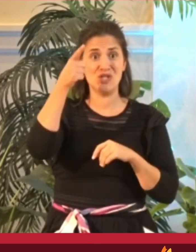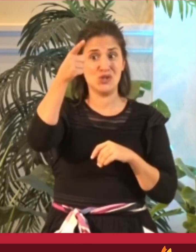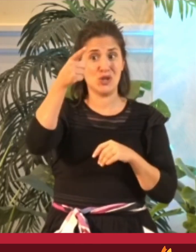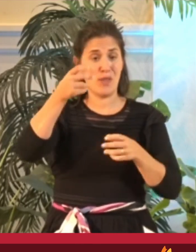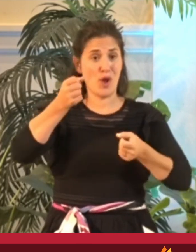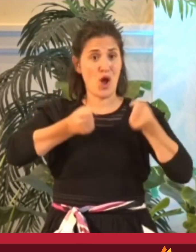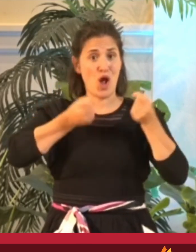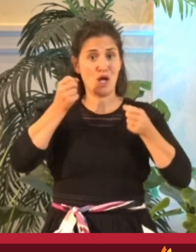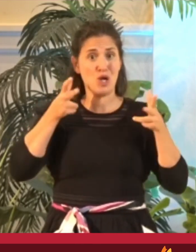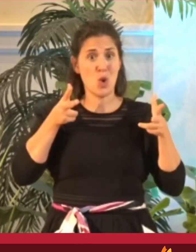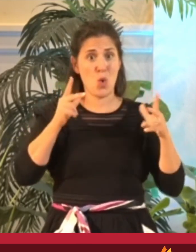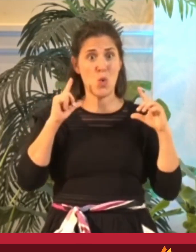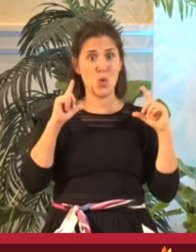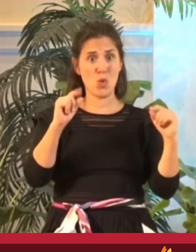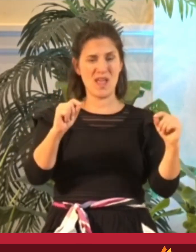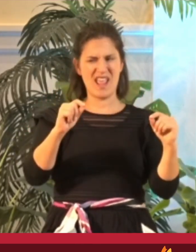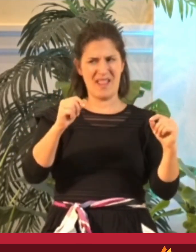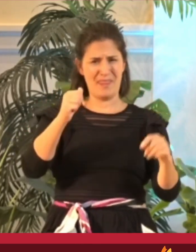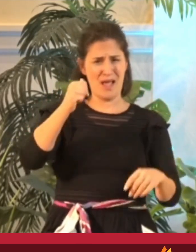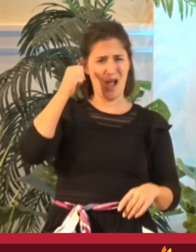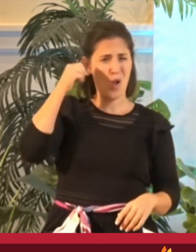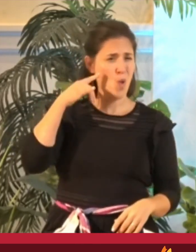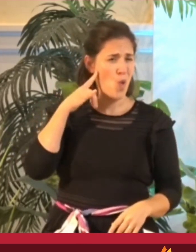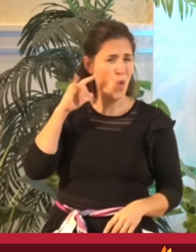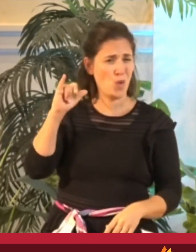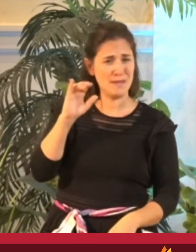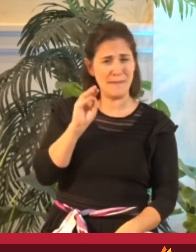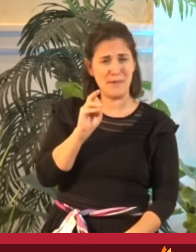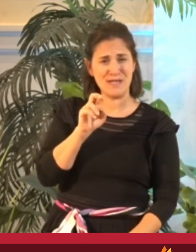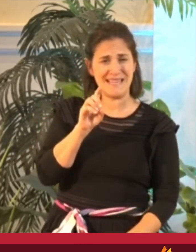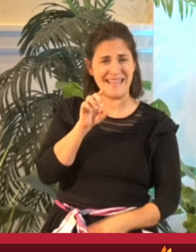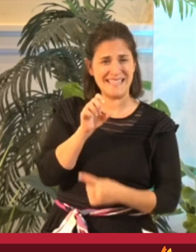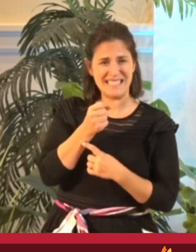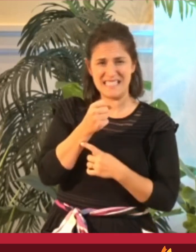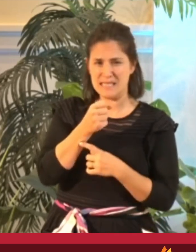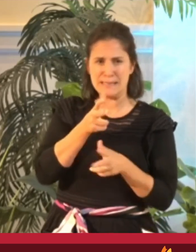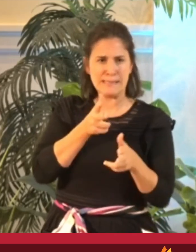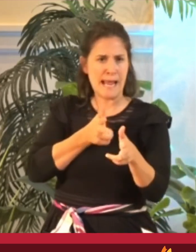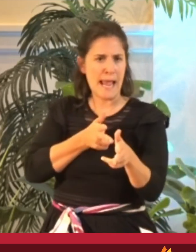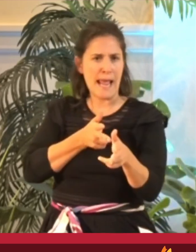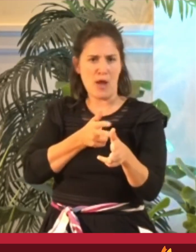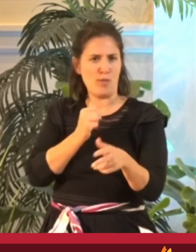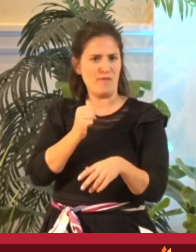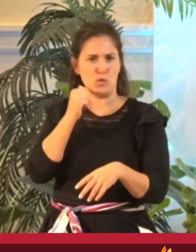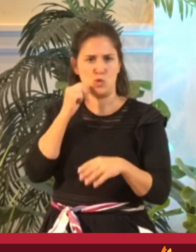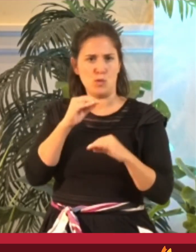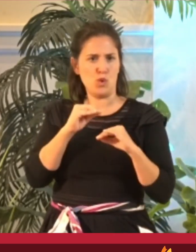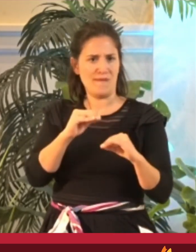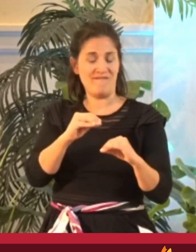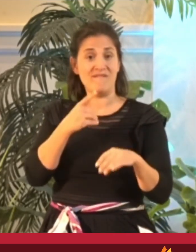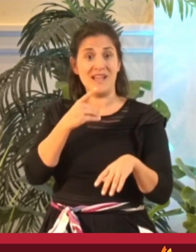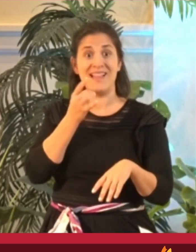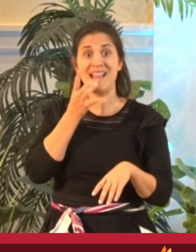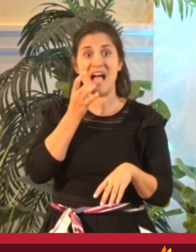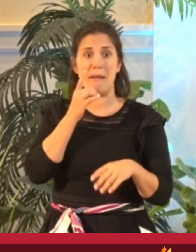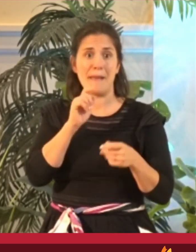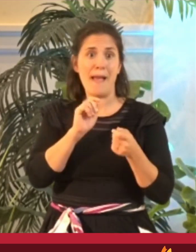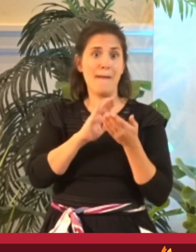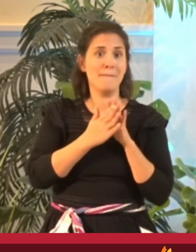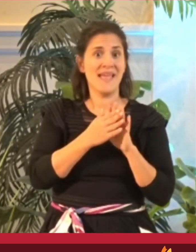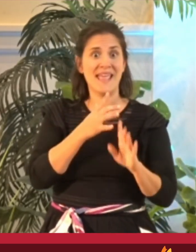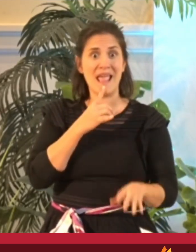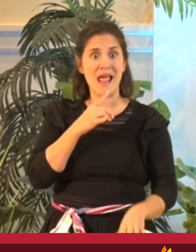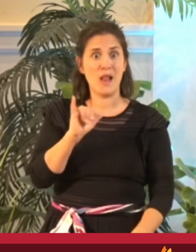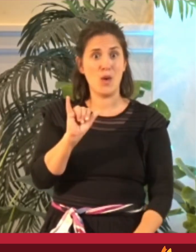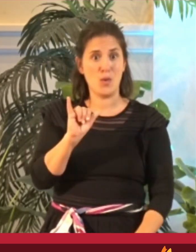going, and he stayed there. And he wouldn't move. And I kept blowing, and he wouldn't move. And then when the light turned yellow, just about